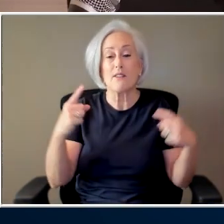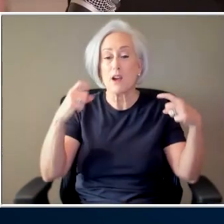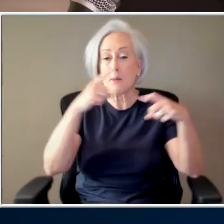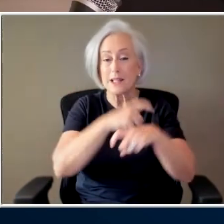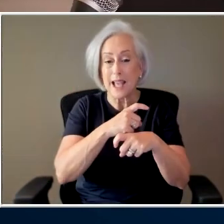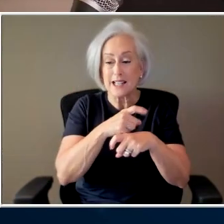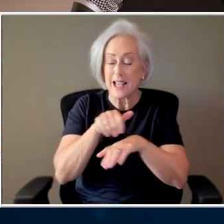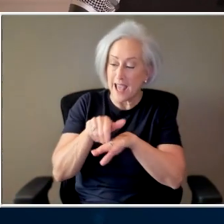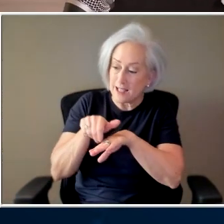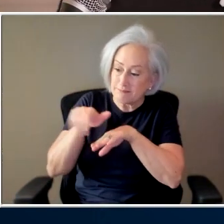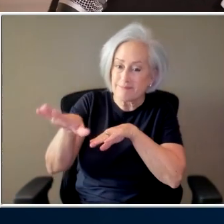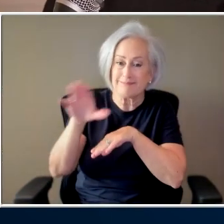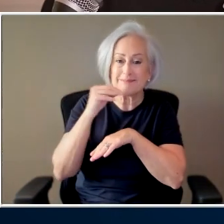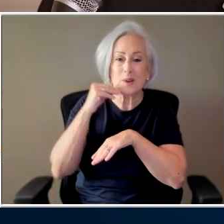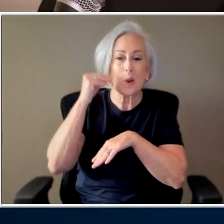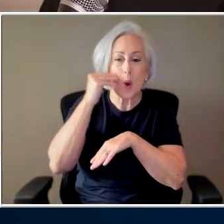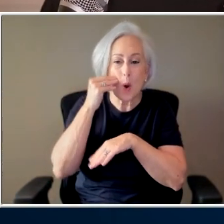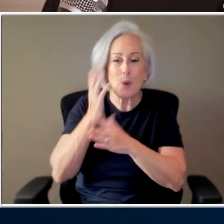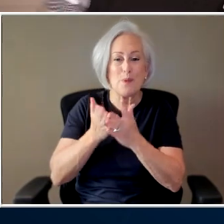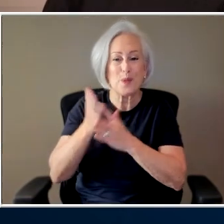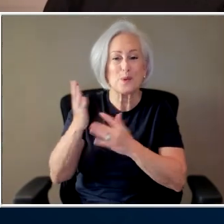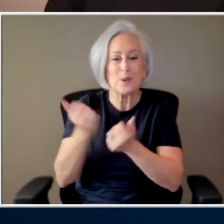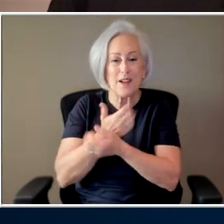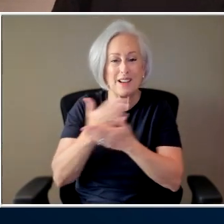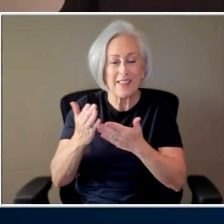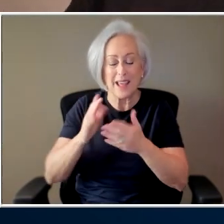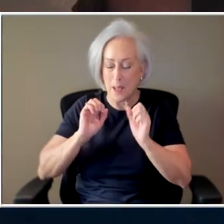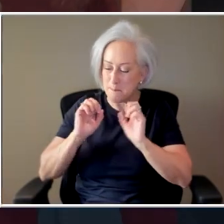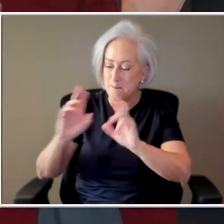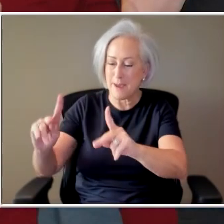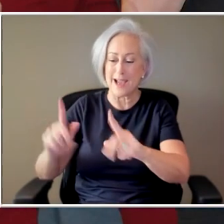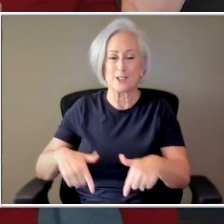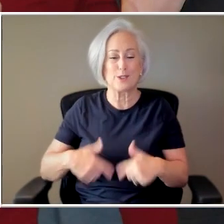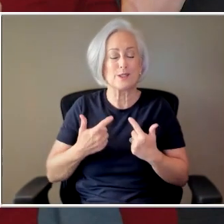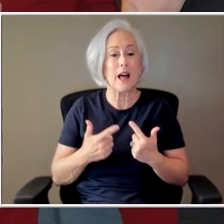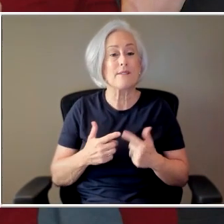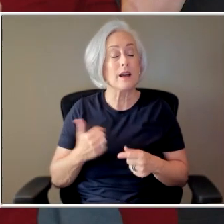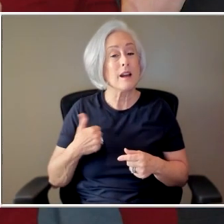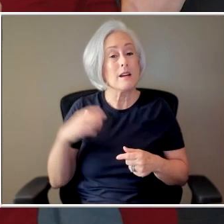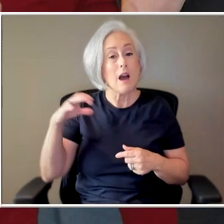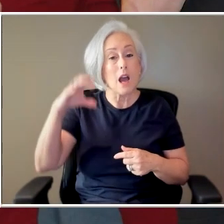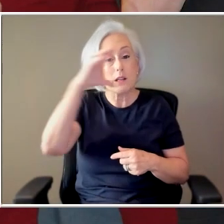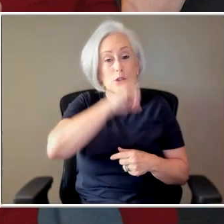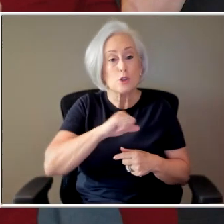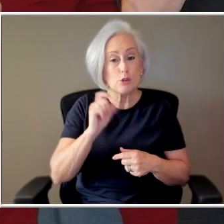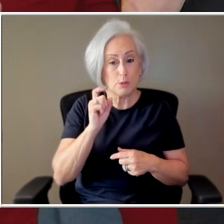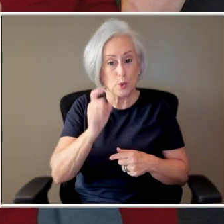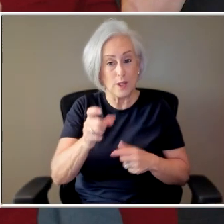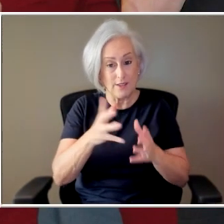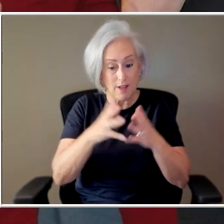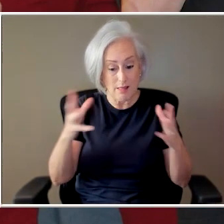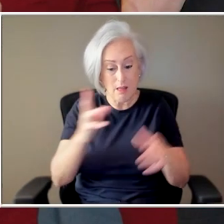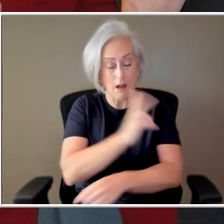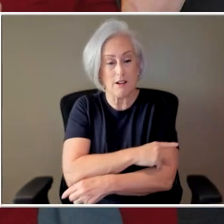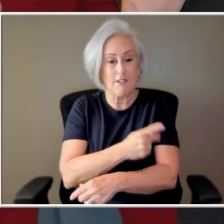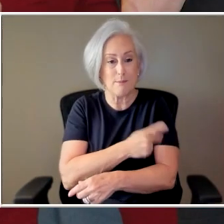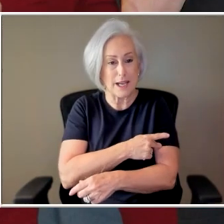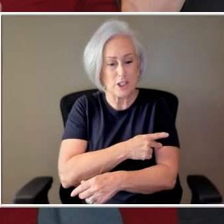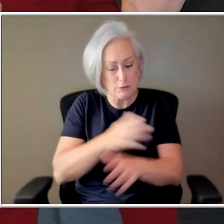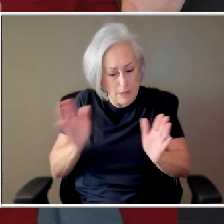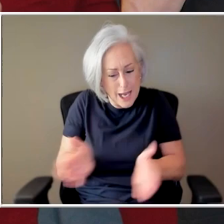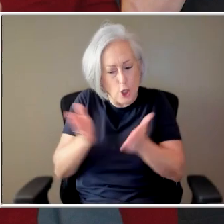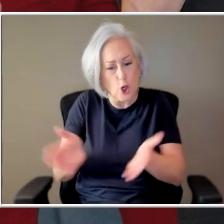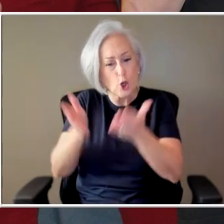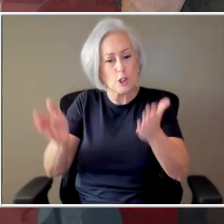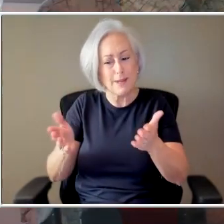them home through all of this, so they can get back to their lives. And I would assume you have to give a lot of these patients some pep talks so they have the